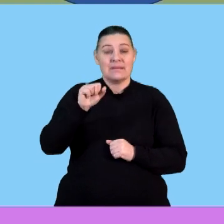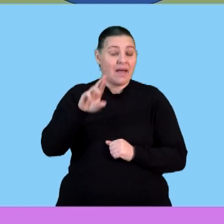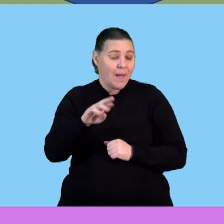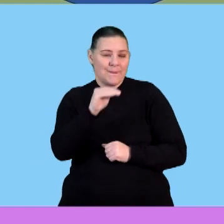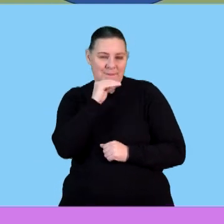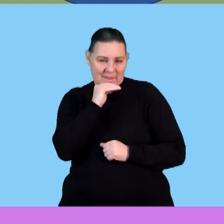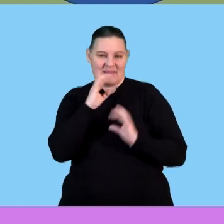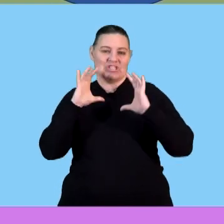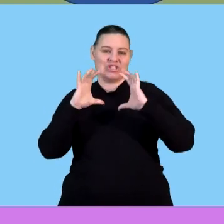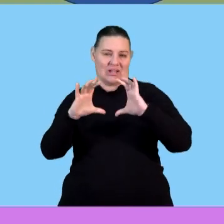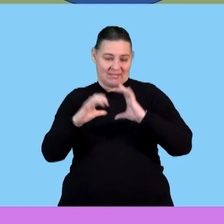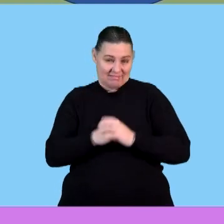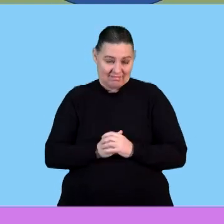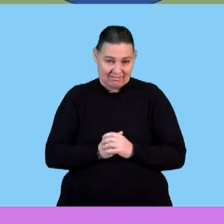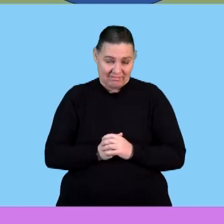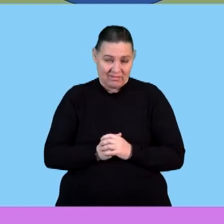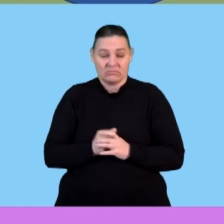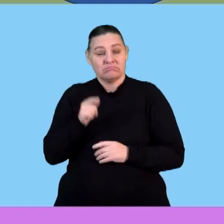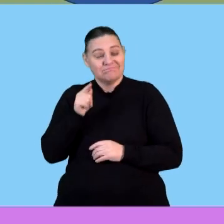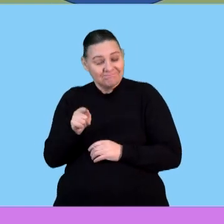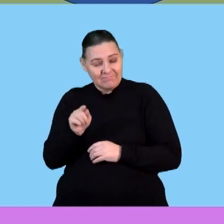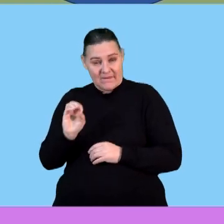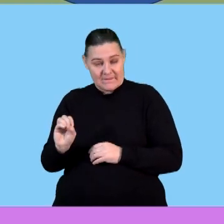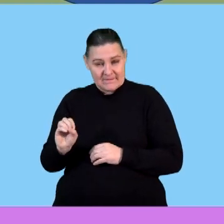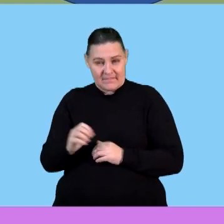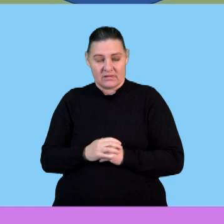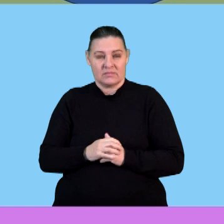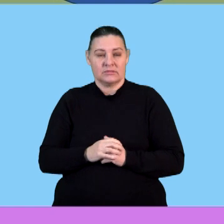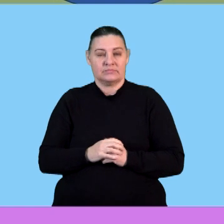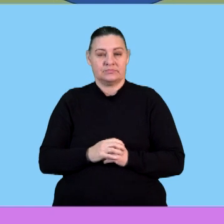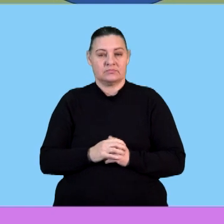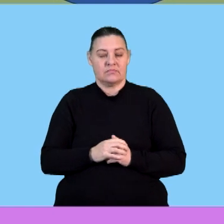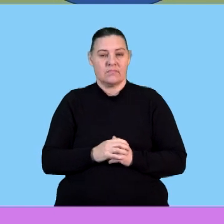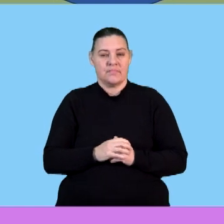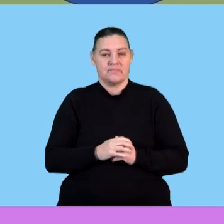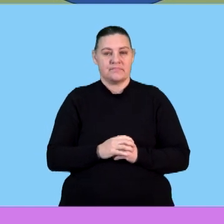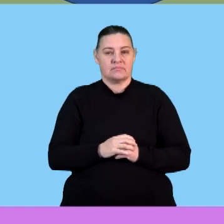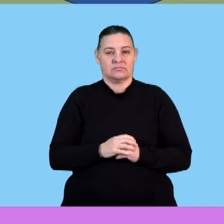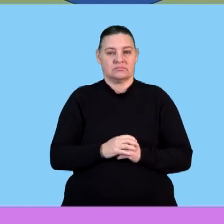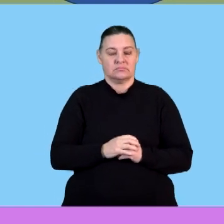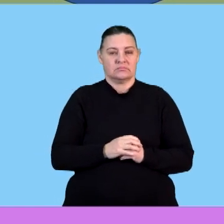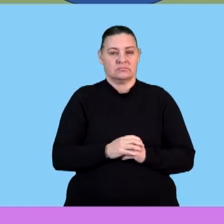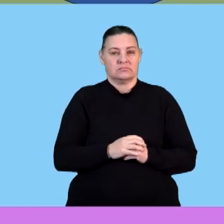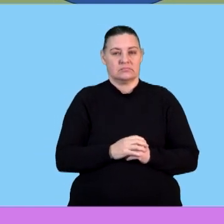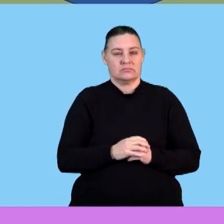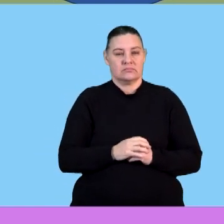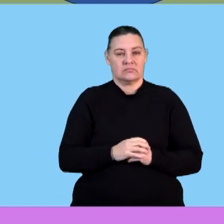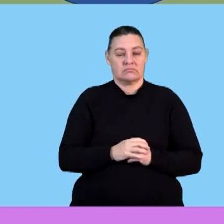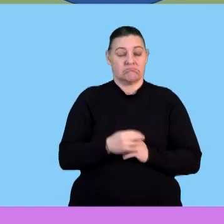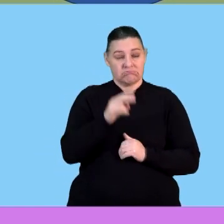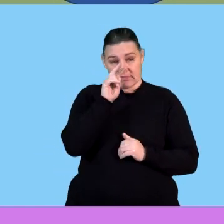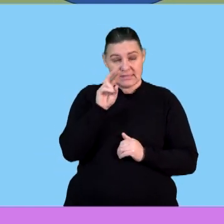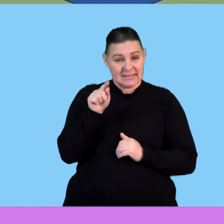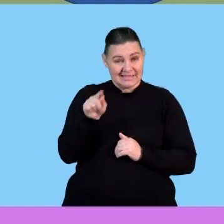a circle. So the water hole is right here. There it is. Let's put a little marker there. And as you can